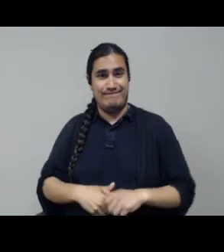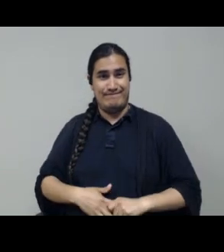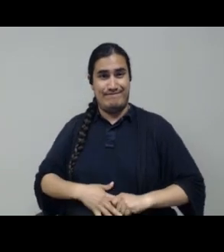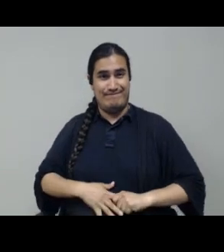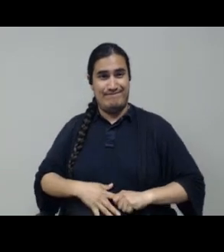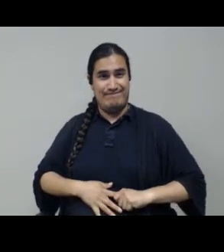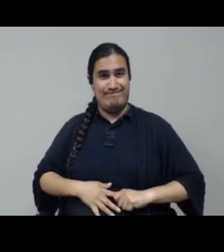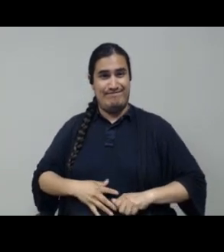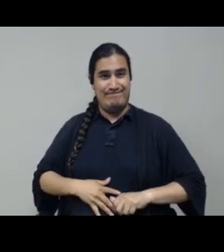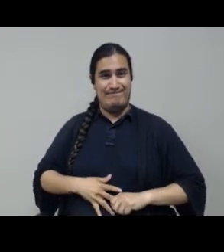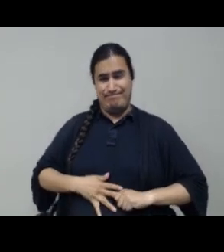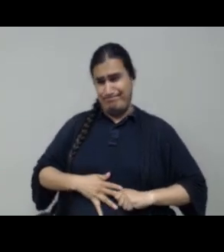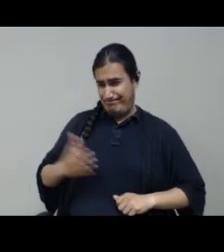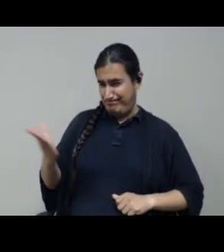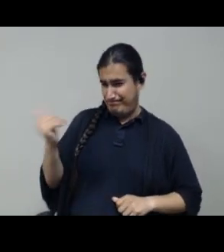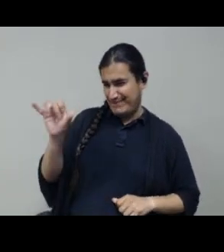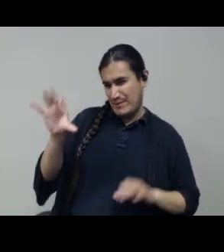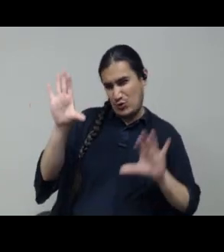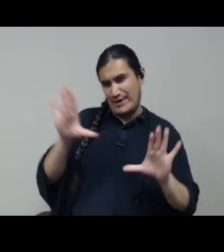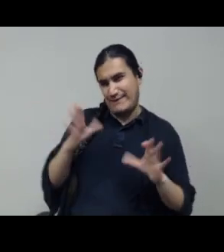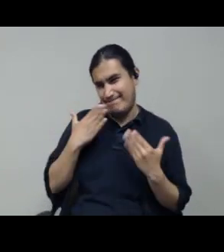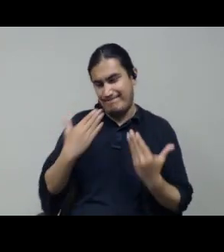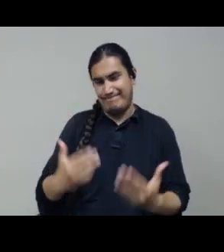If you could come up, that'd be great. Thank you.